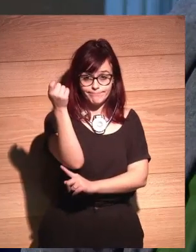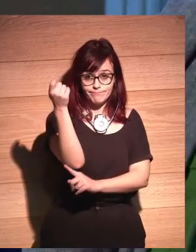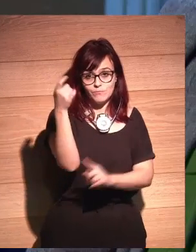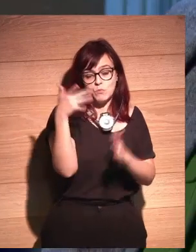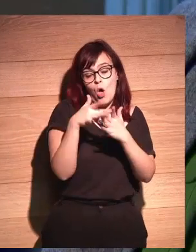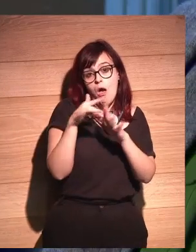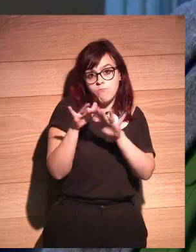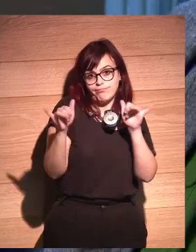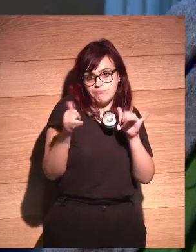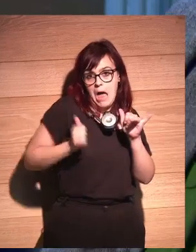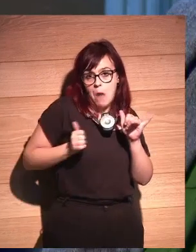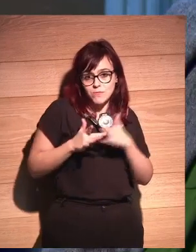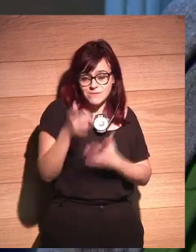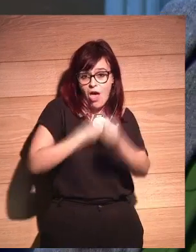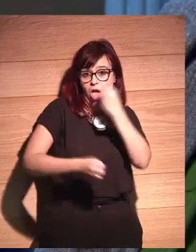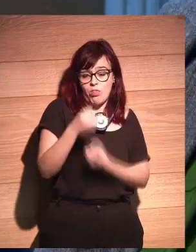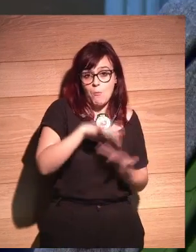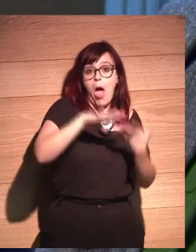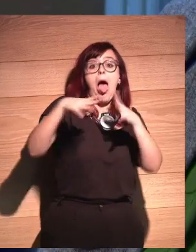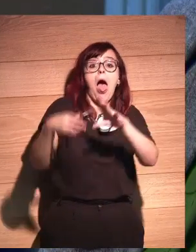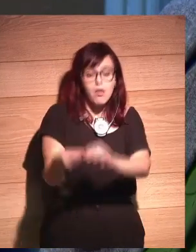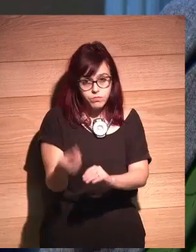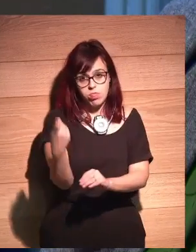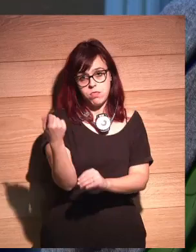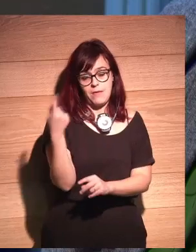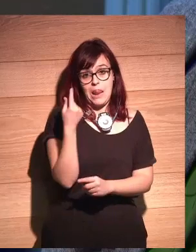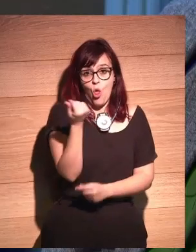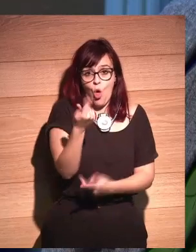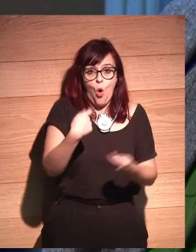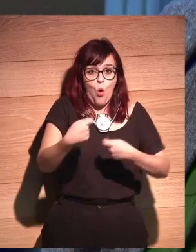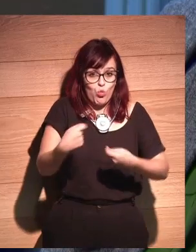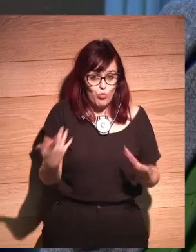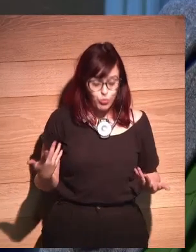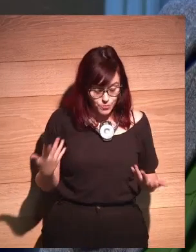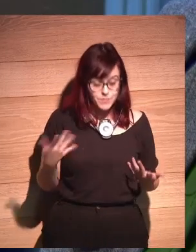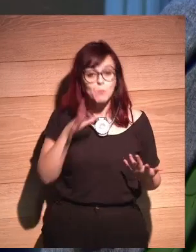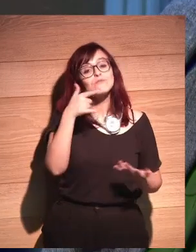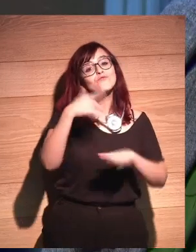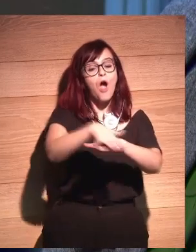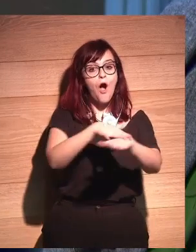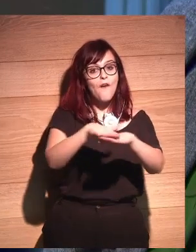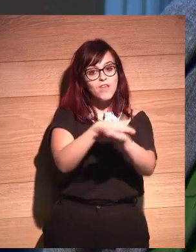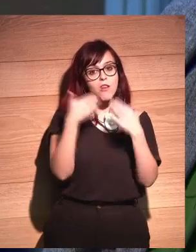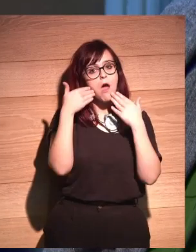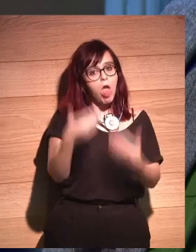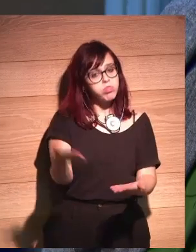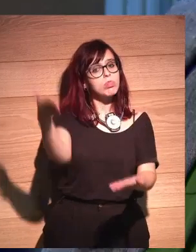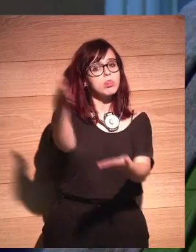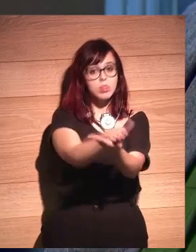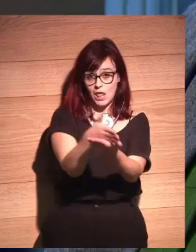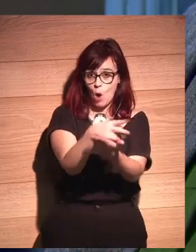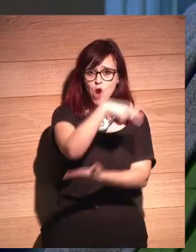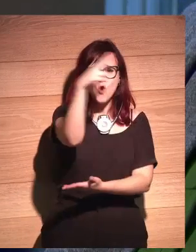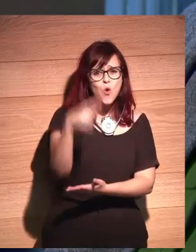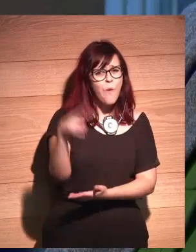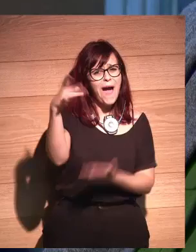adaptations. And that's where the government came in. In Norway, it's extremely expensive to own a car. They are taxed heavily. Just a normal